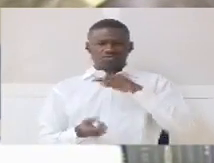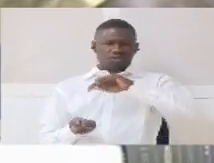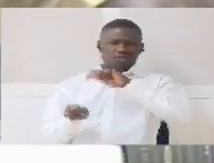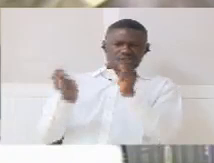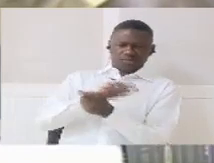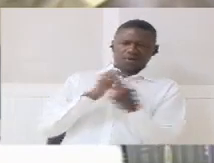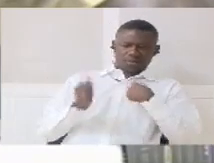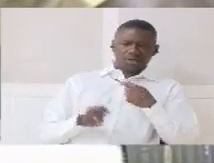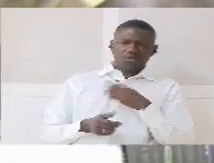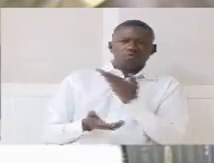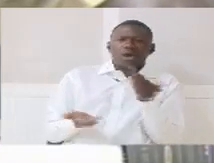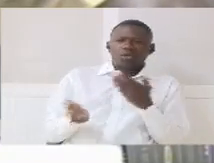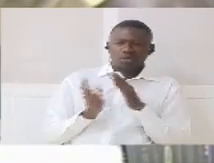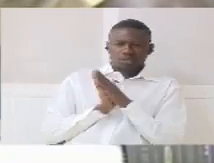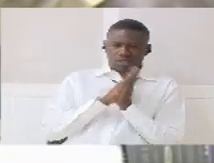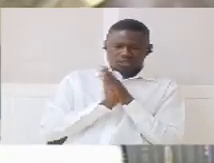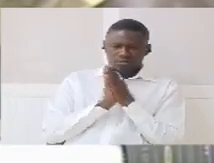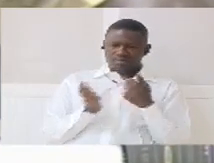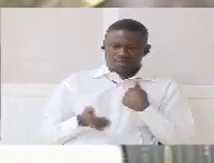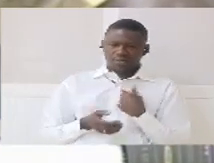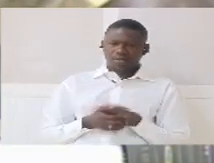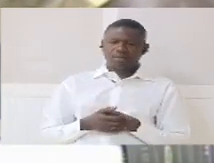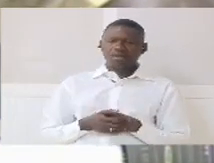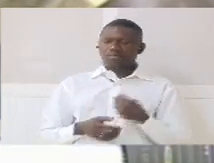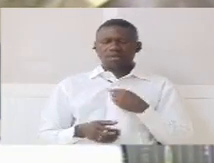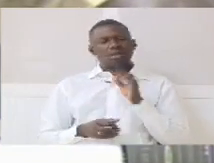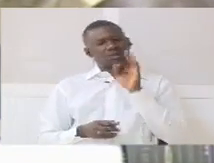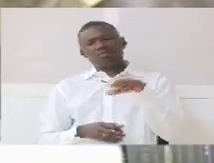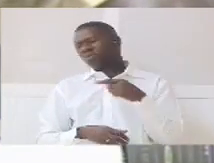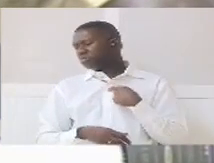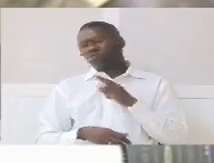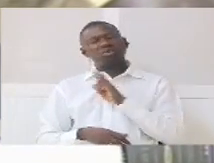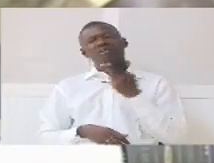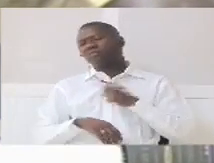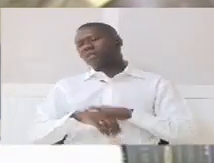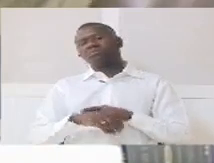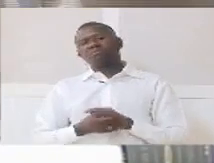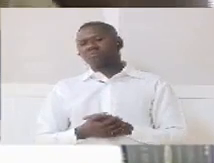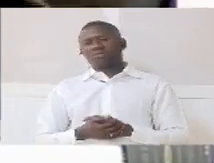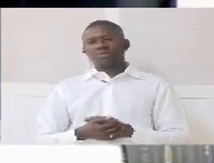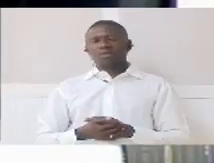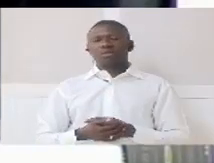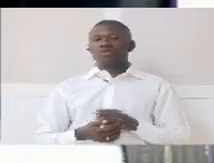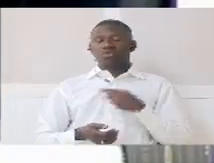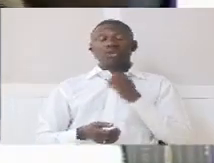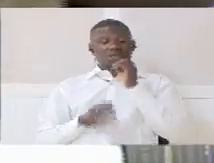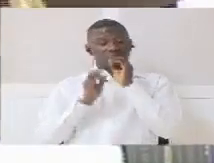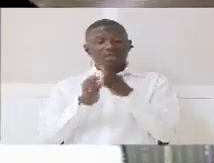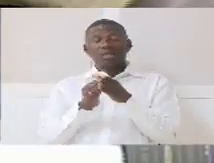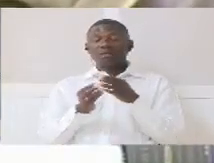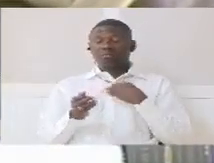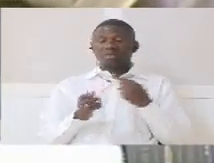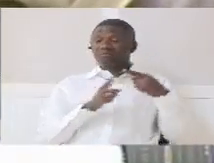you are challenging me. And I said to him, I don't have that time. Oh, so Nkal administration will undermine. So he said that I was undermining